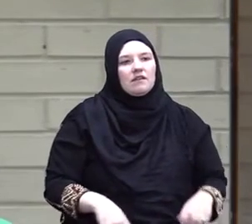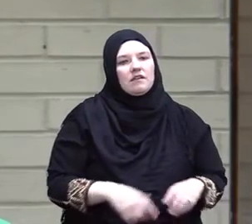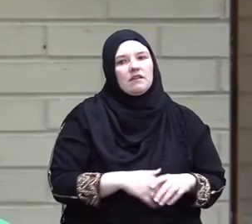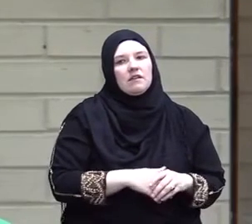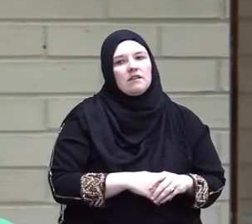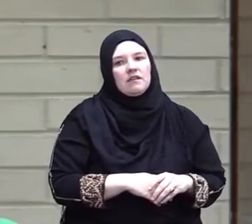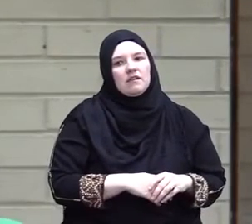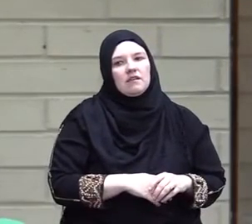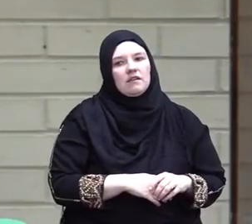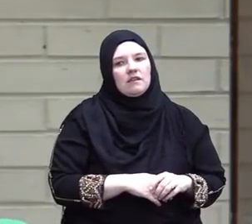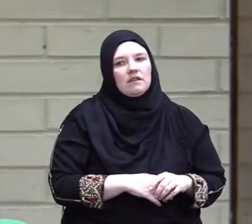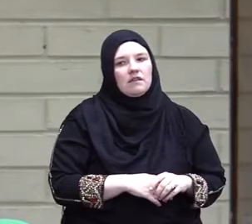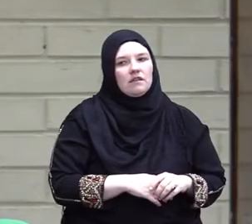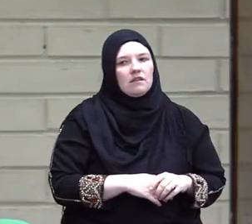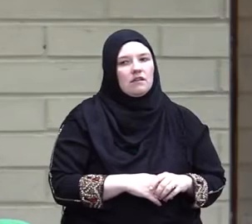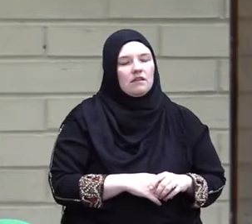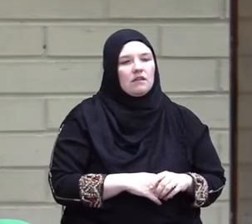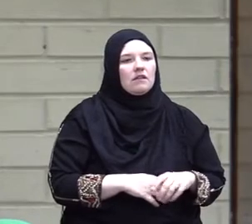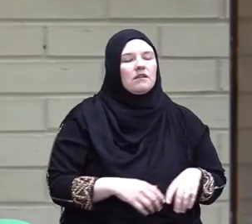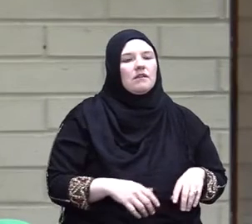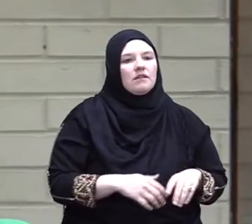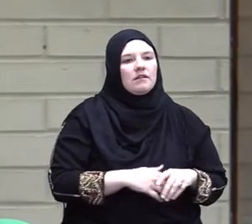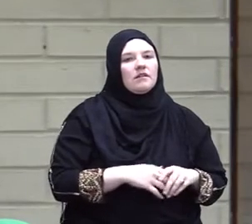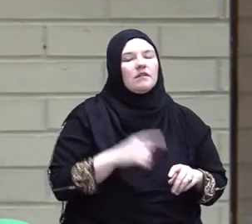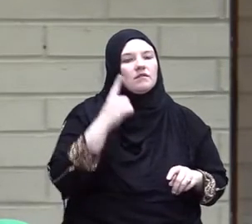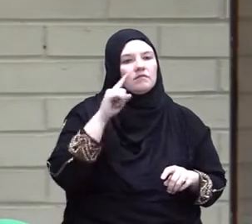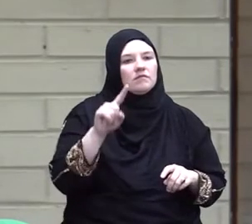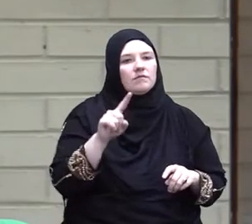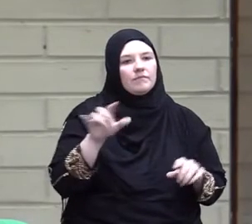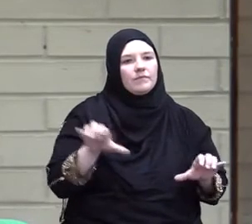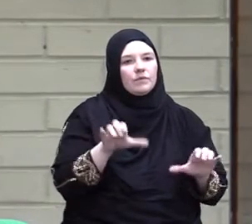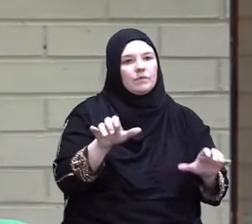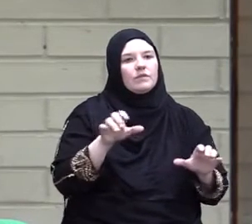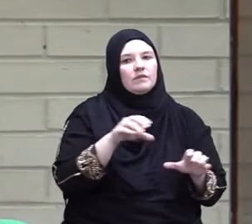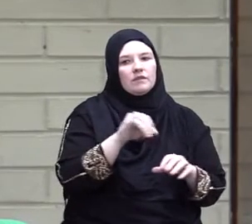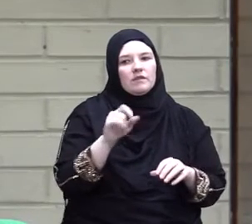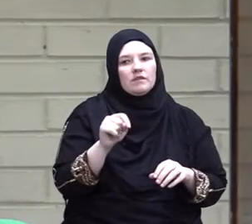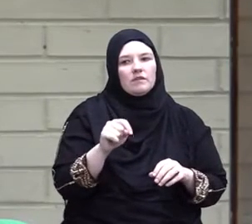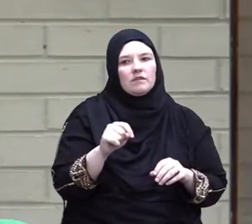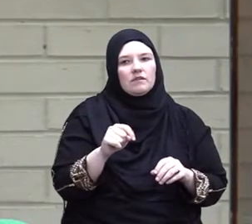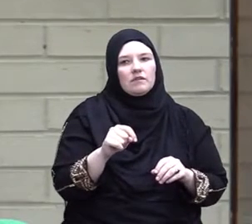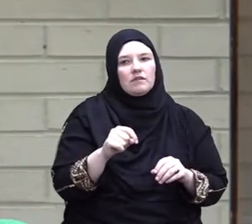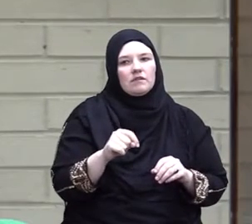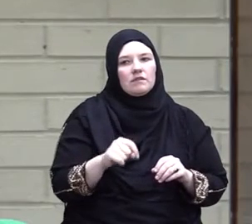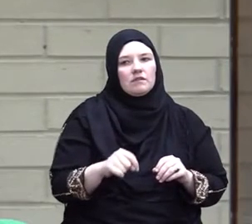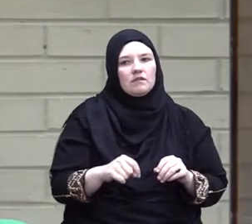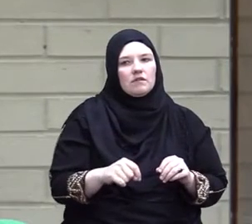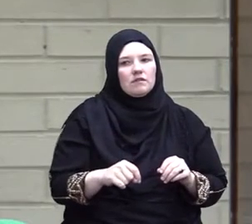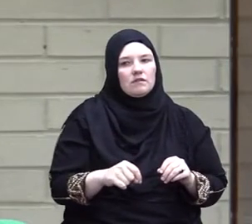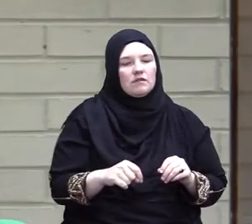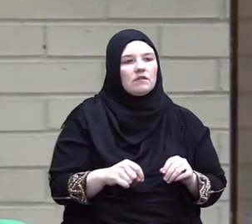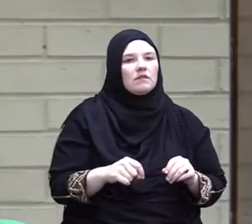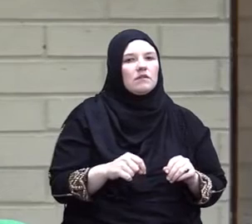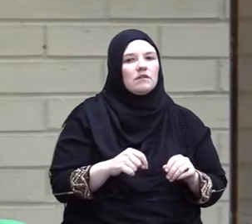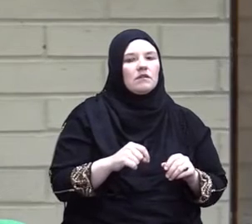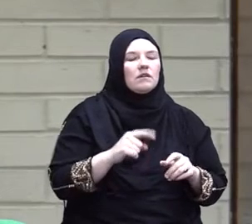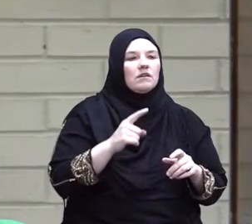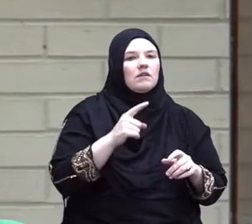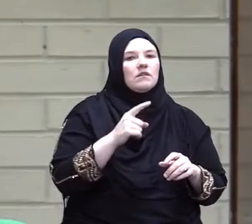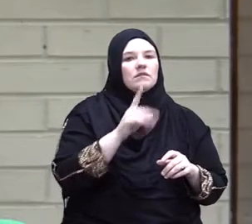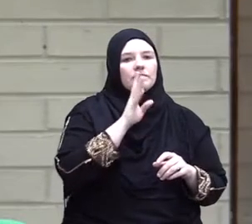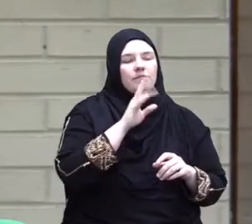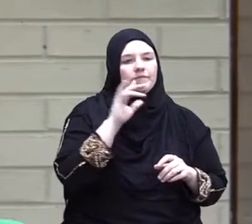beautiful. It says zuyyina. Zuyyina. It was made beautiful for people.